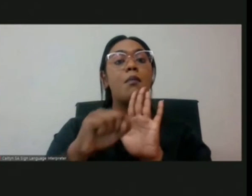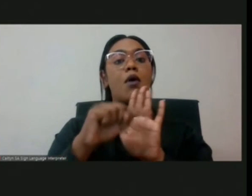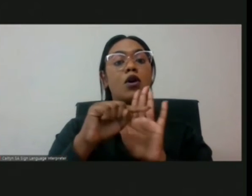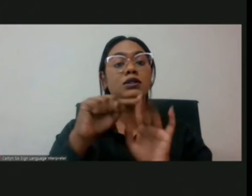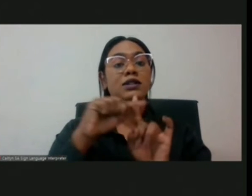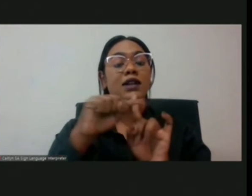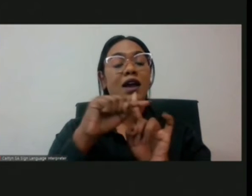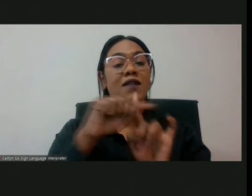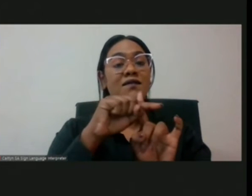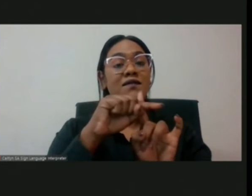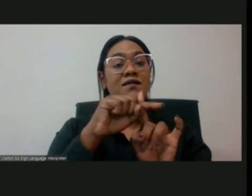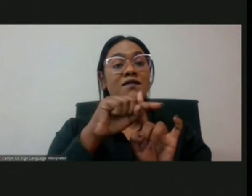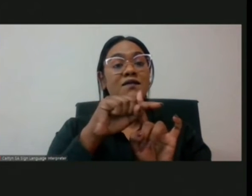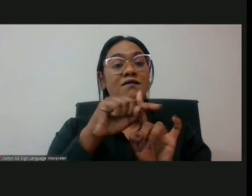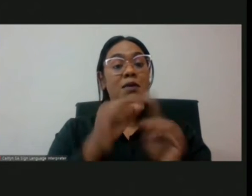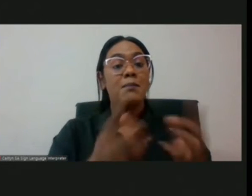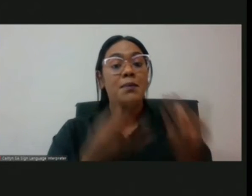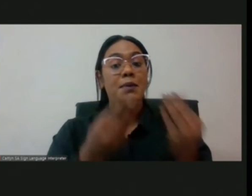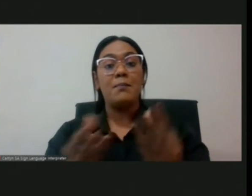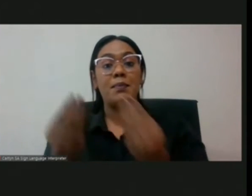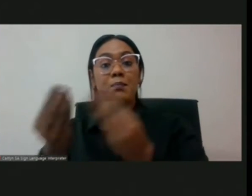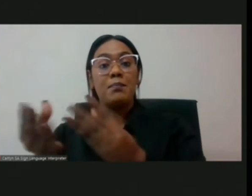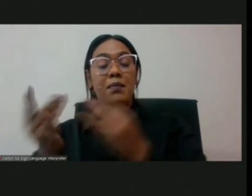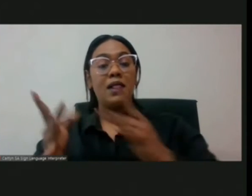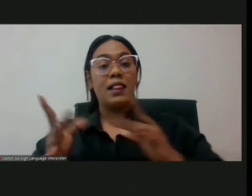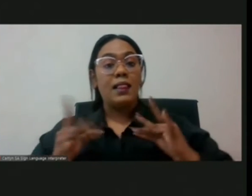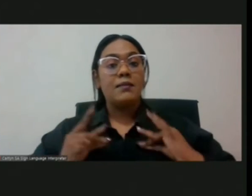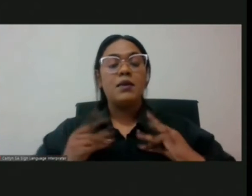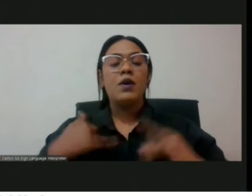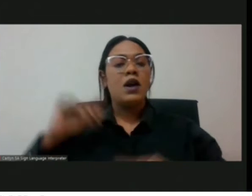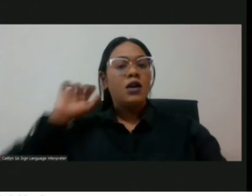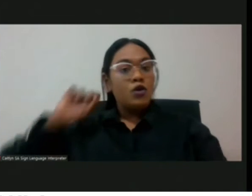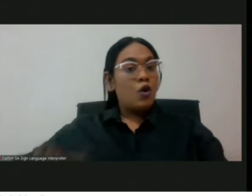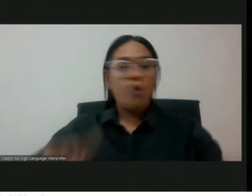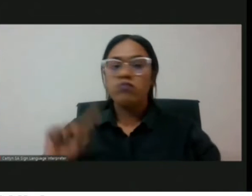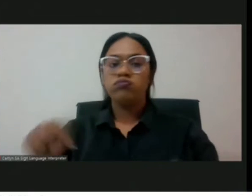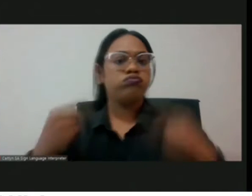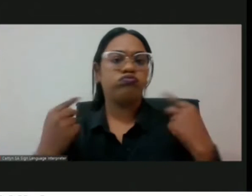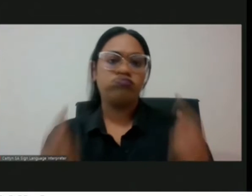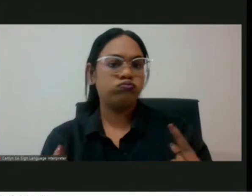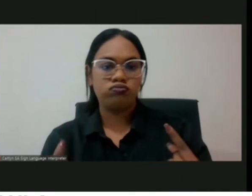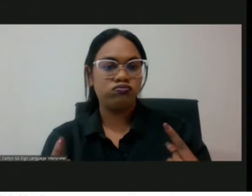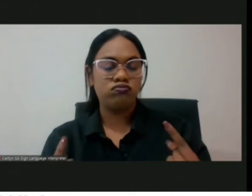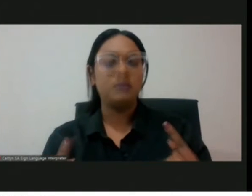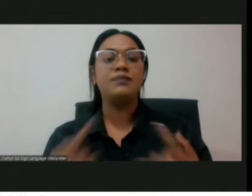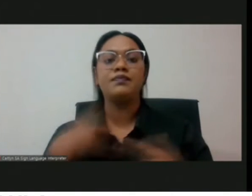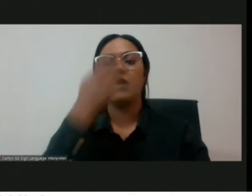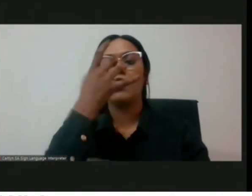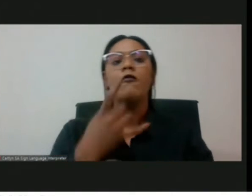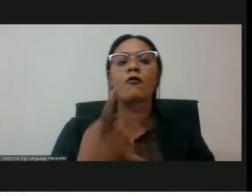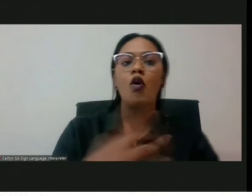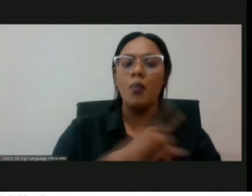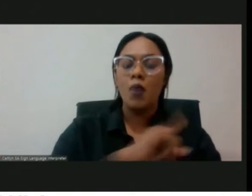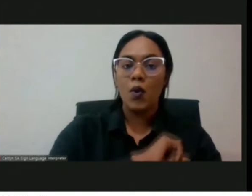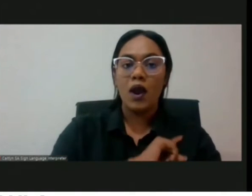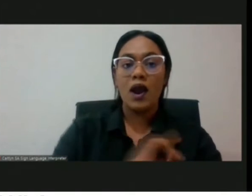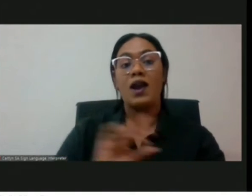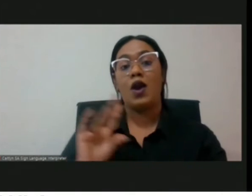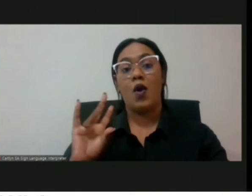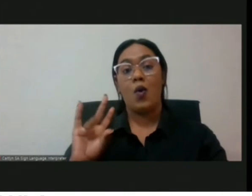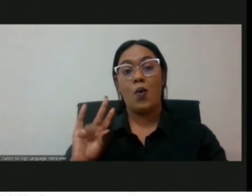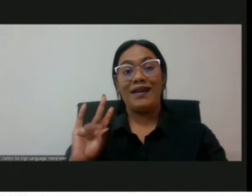become a cause of concern and therefore we cannot ignore it. I'm saying this because on Wednesday this week, on the